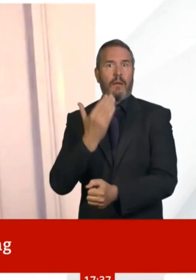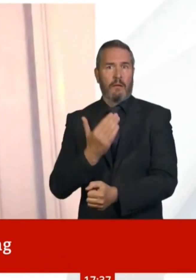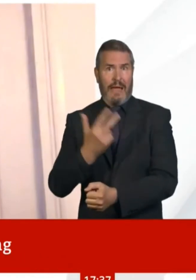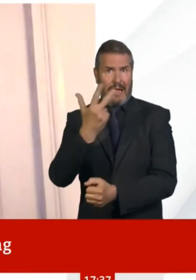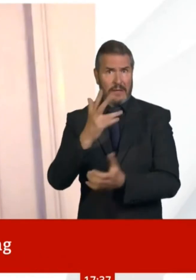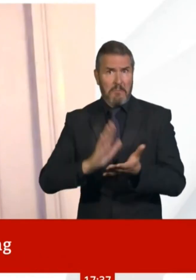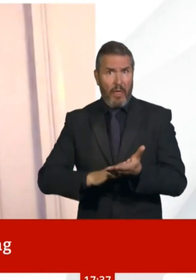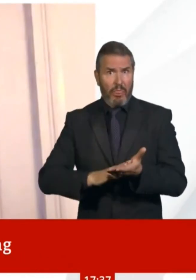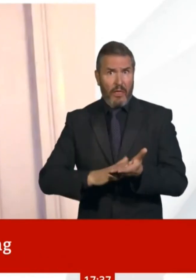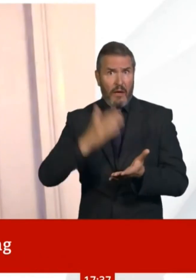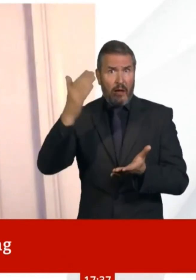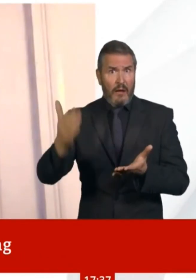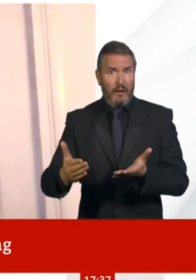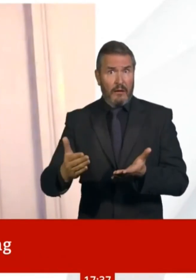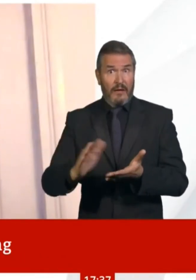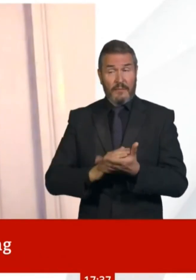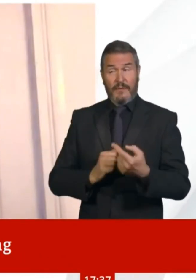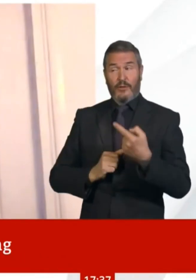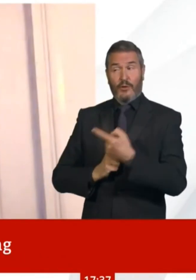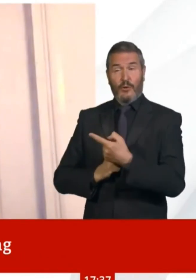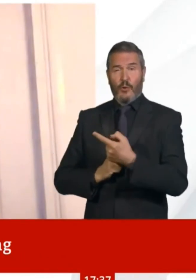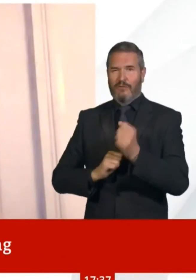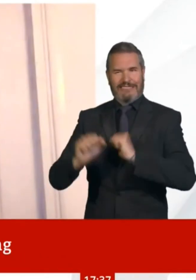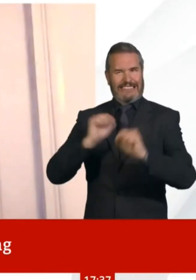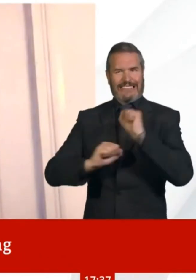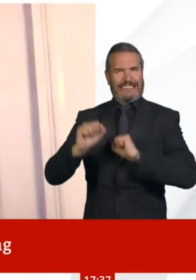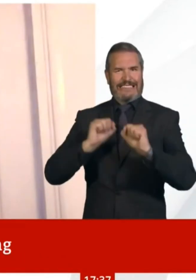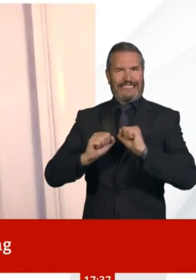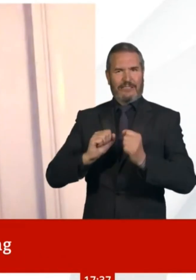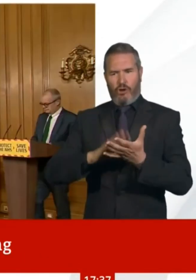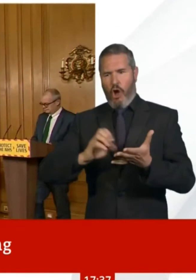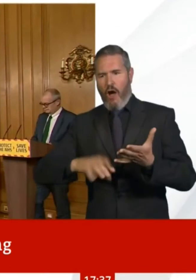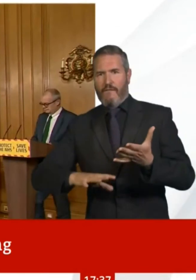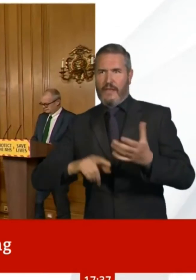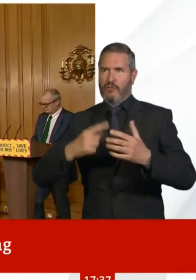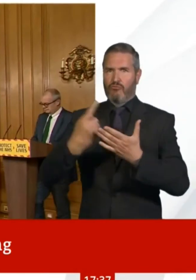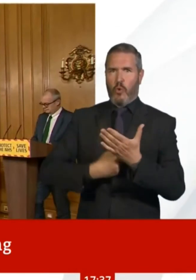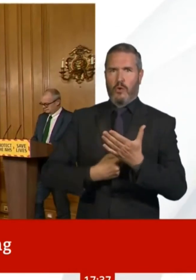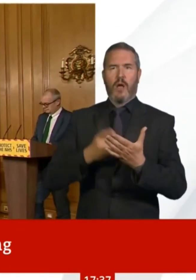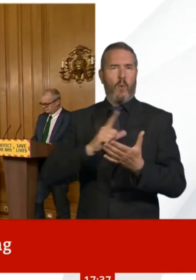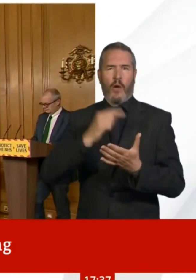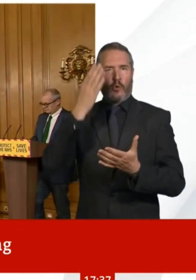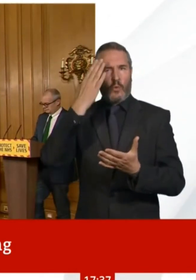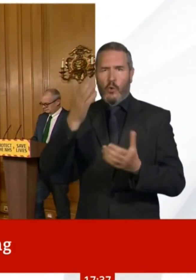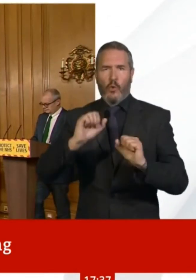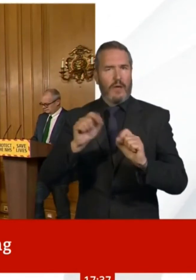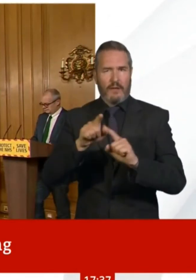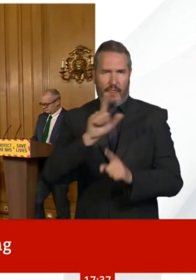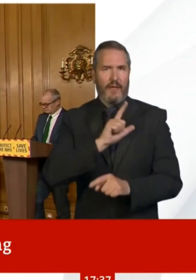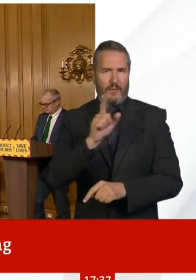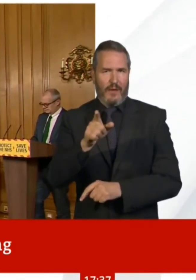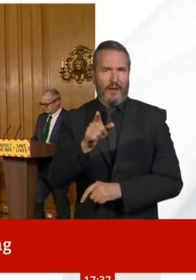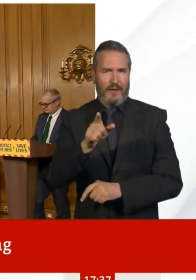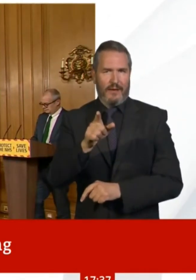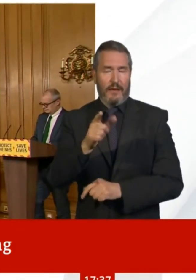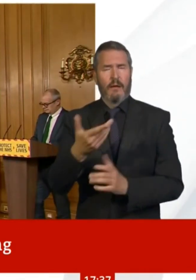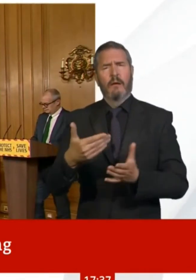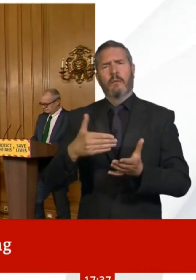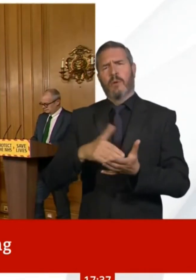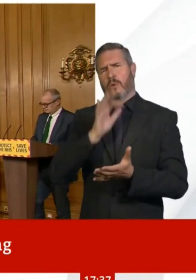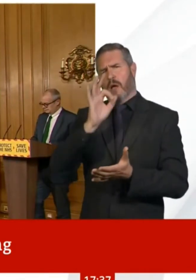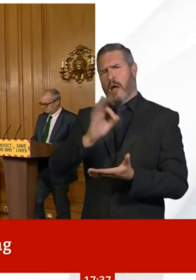exit strategy because there will be no real exit? And secondly, can I ask you, do you agree with